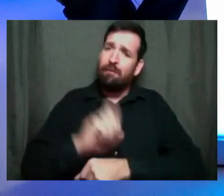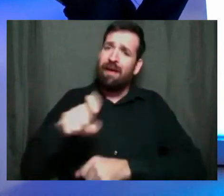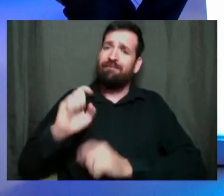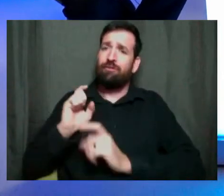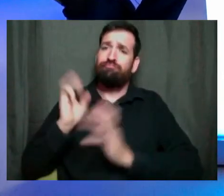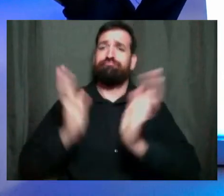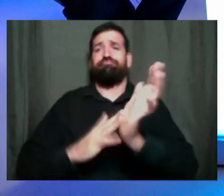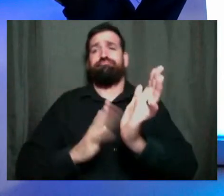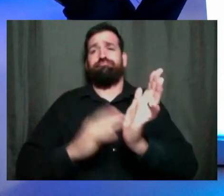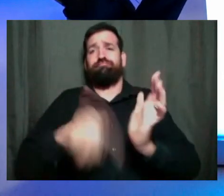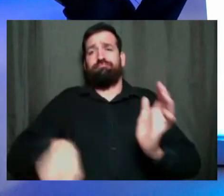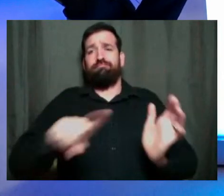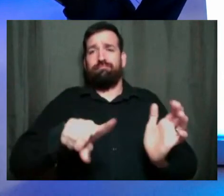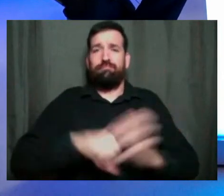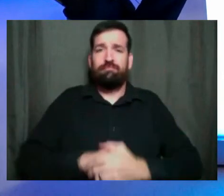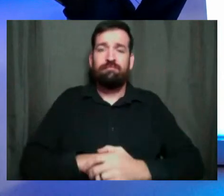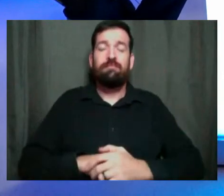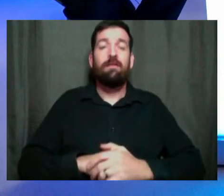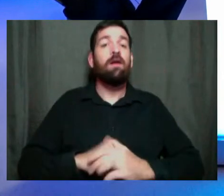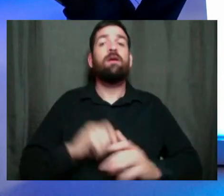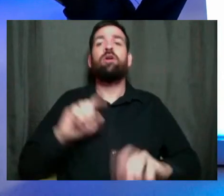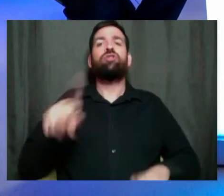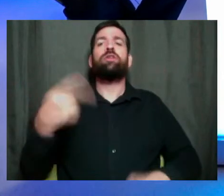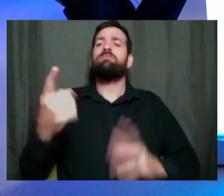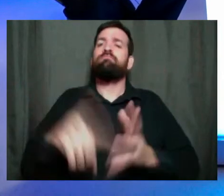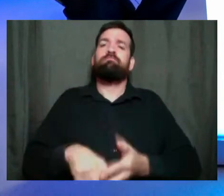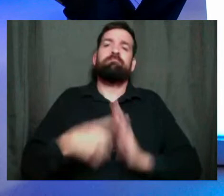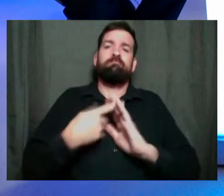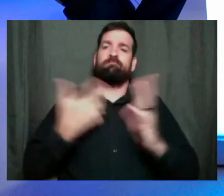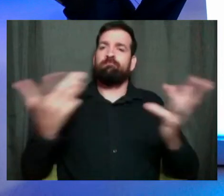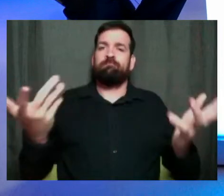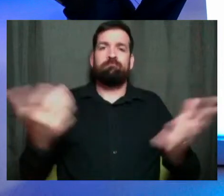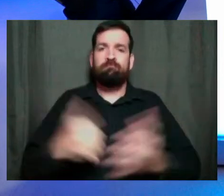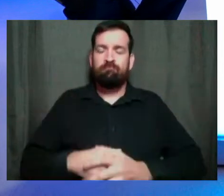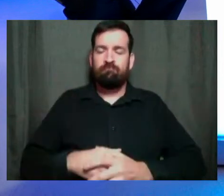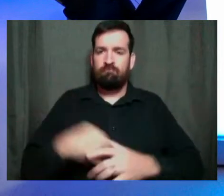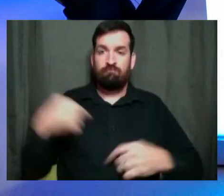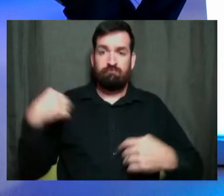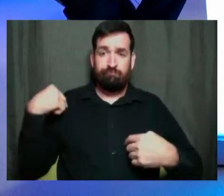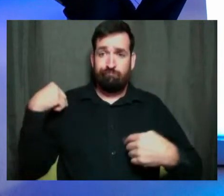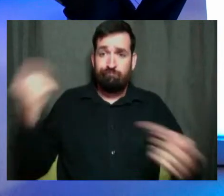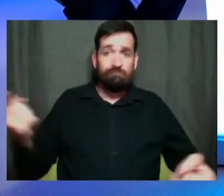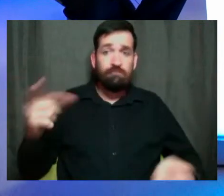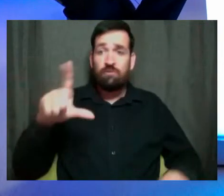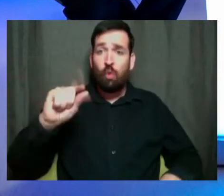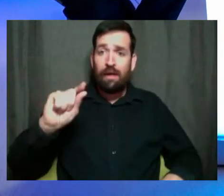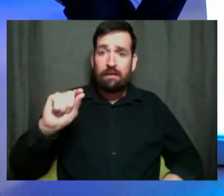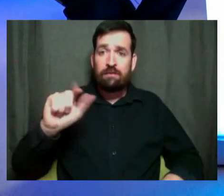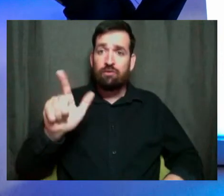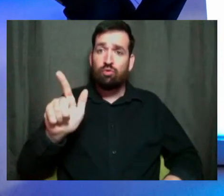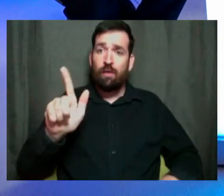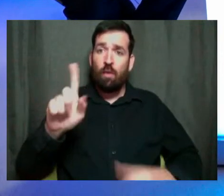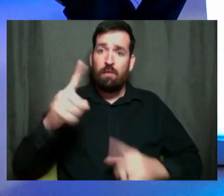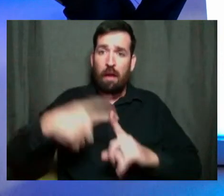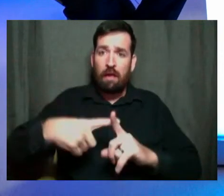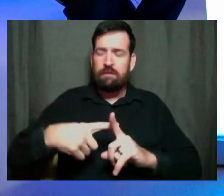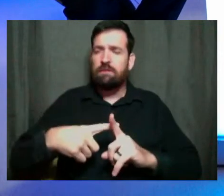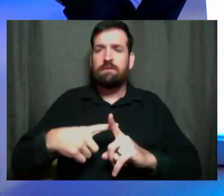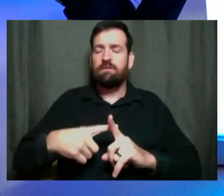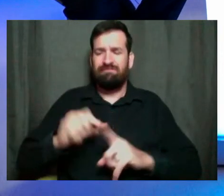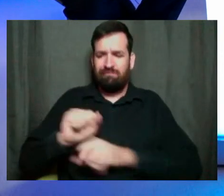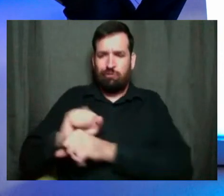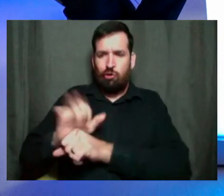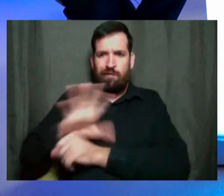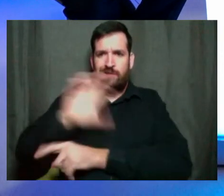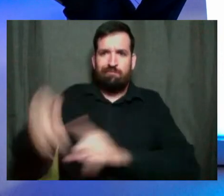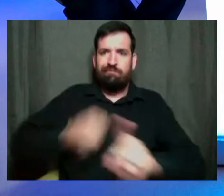so just start us out with, in this last, 20, 21 months, how much has COVID affected people's sleep patterns